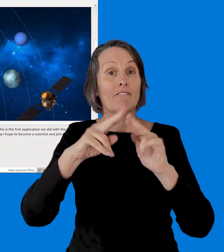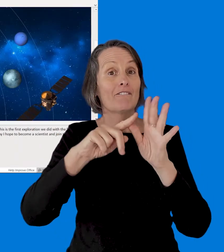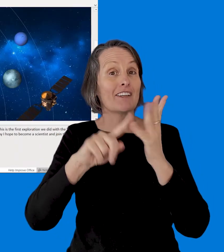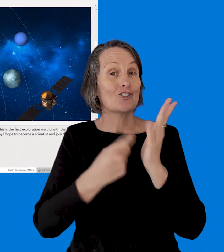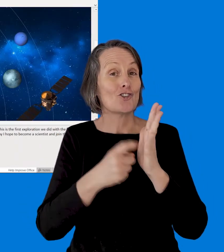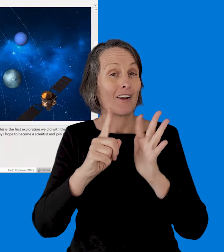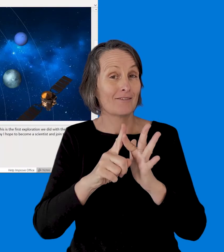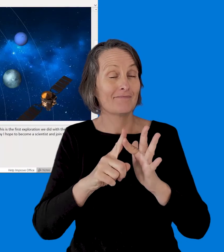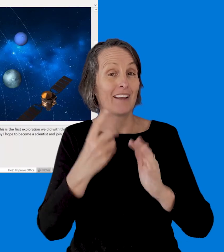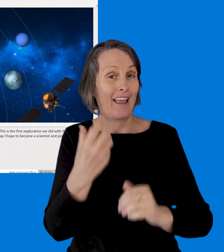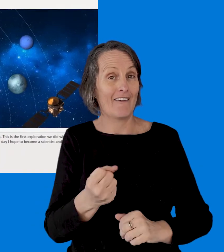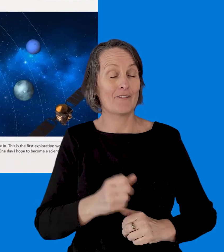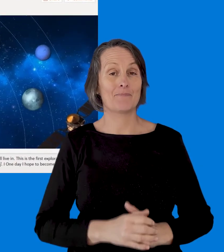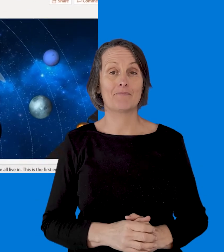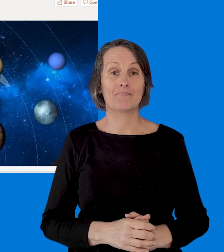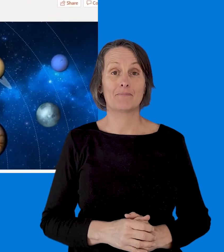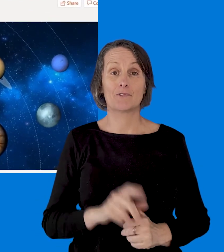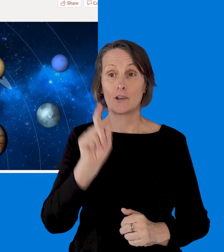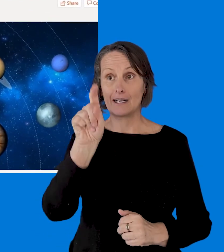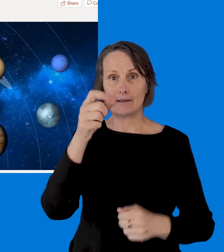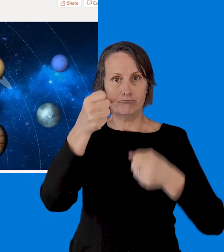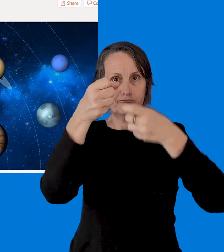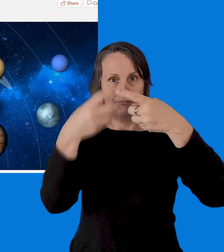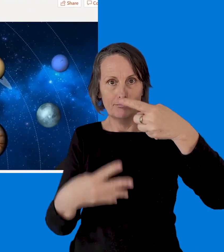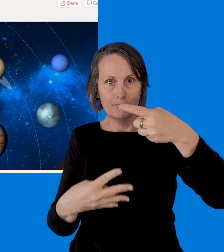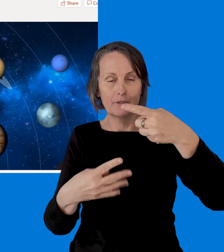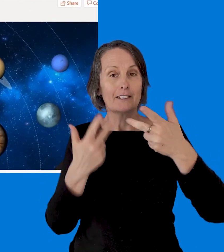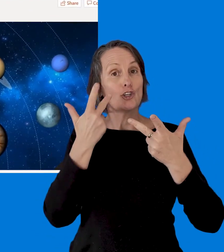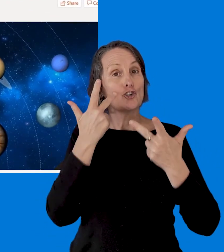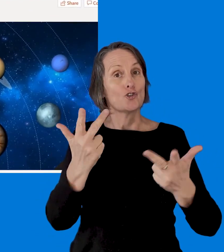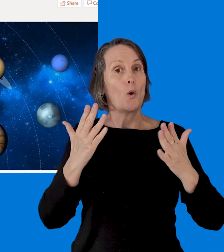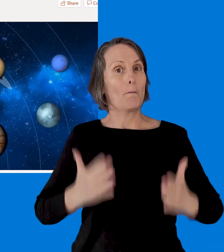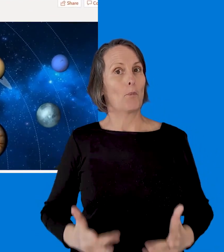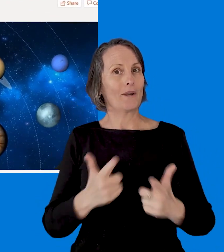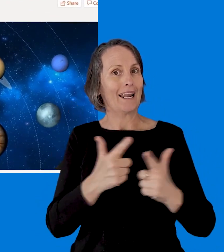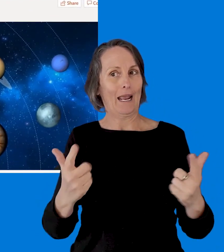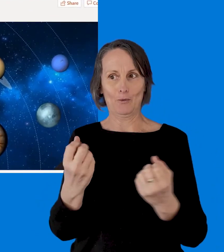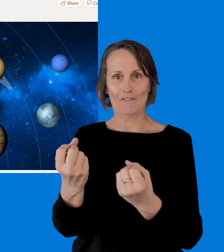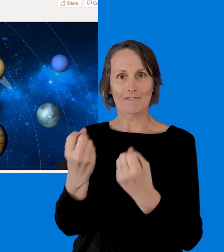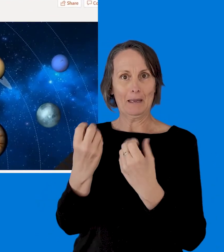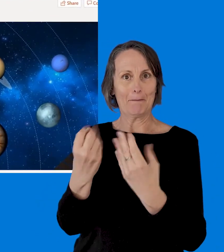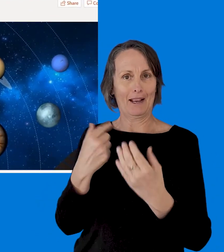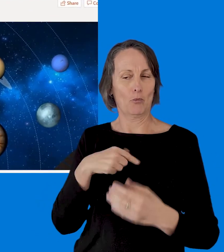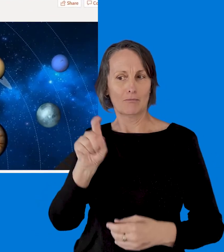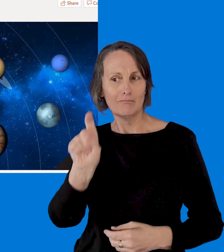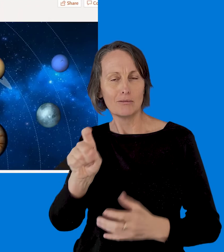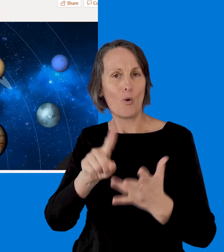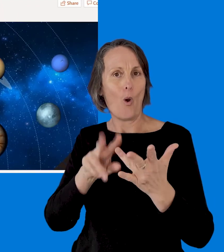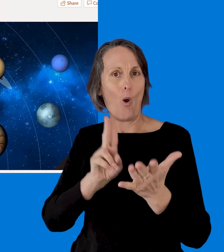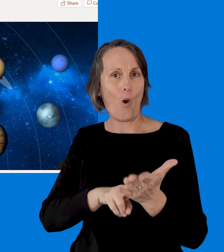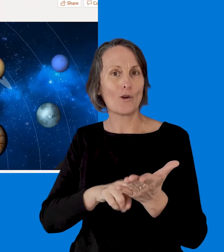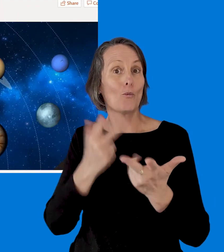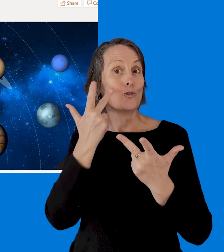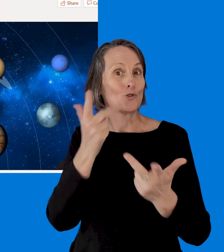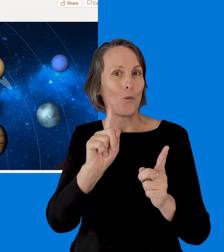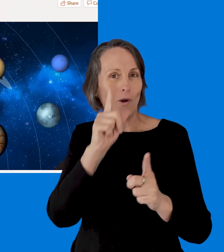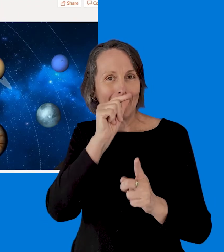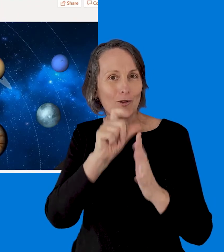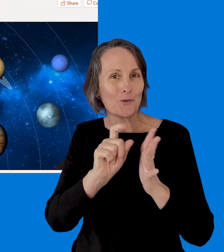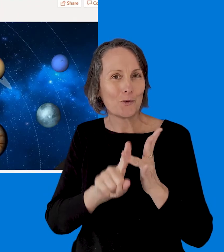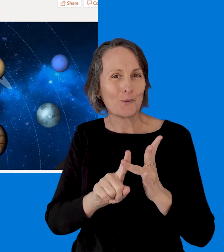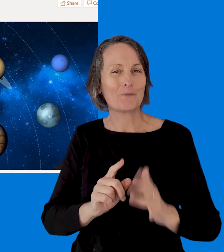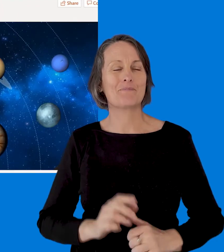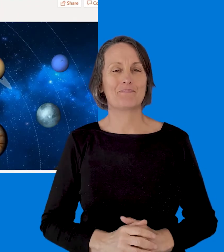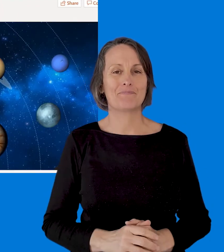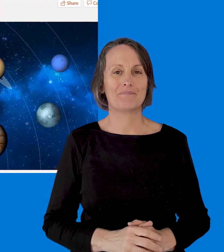in addition to the original ones. If I drop the arrow down, you'll see Show Body Language Feedback. I'm going to check this on, and we'll show some of the new features in